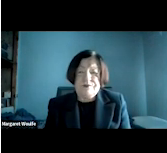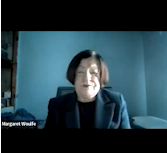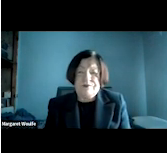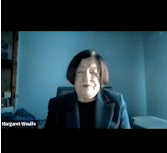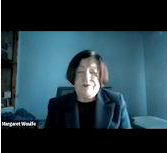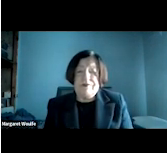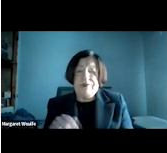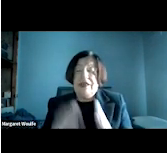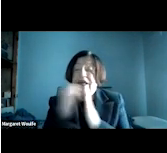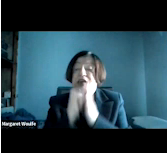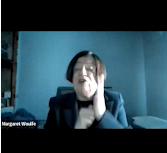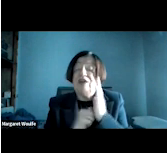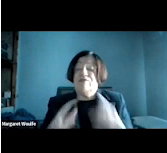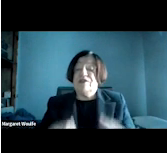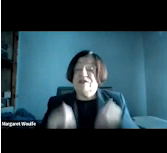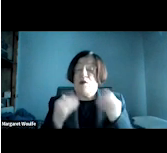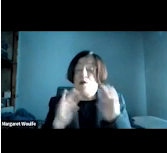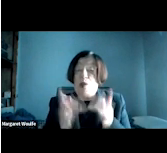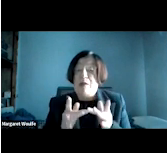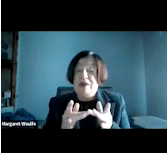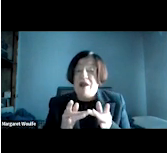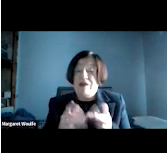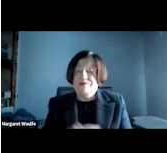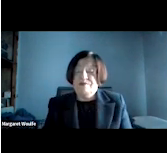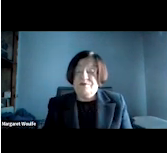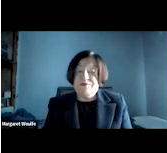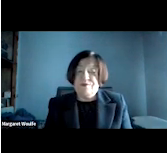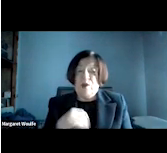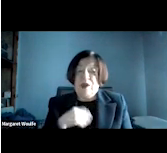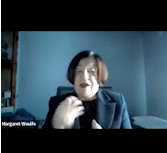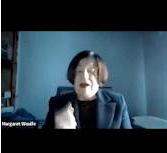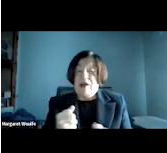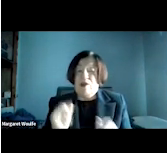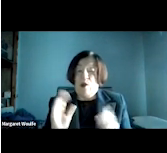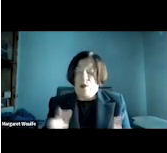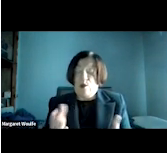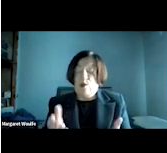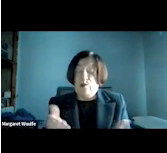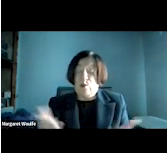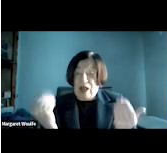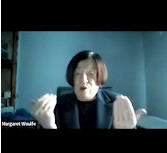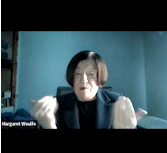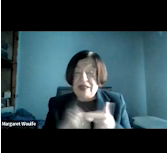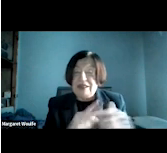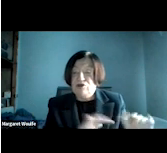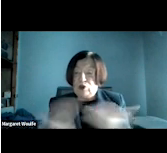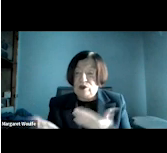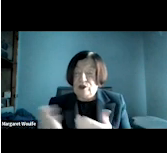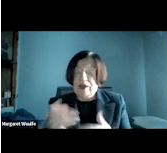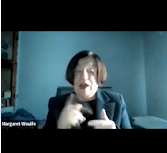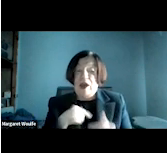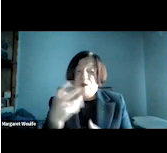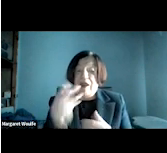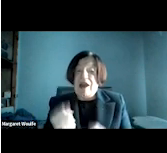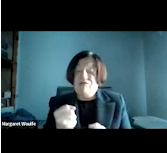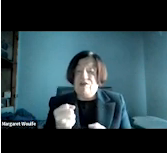So the agenda for this morning's webinar. We've had the welcome and introductions, and then we will